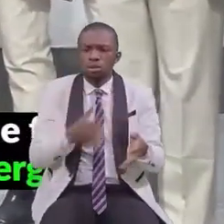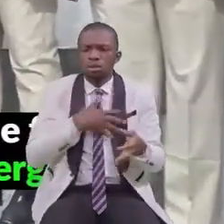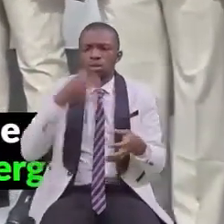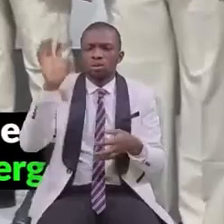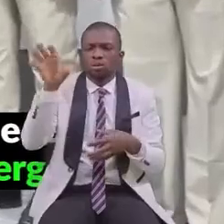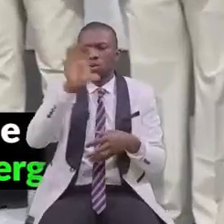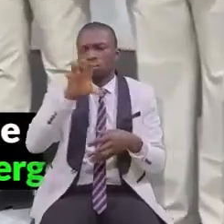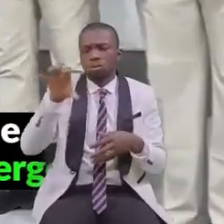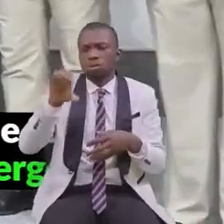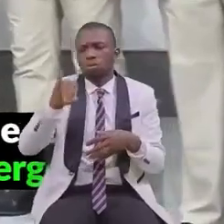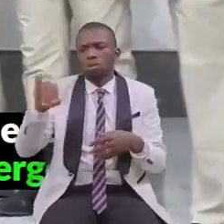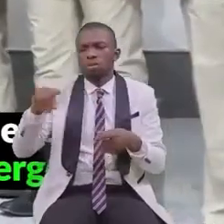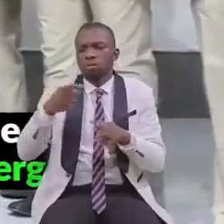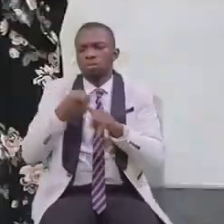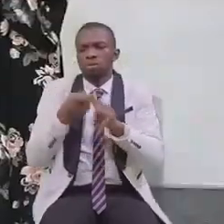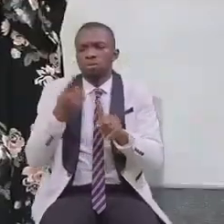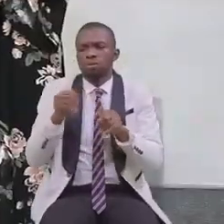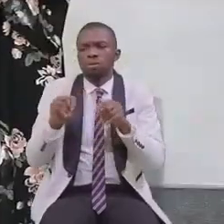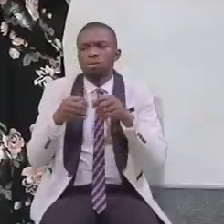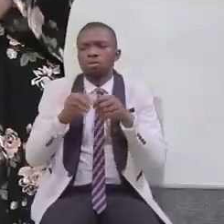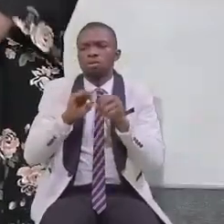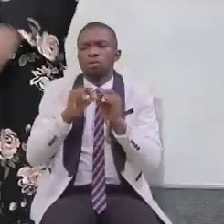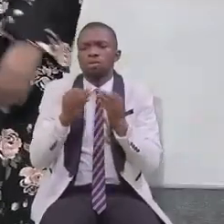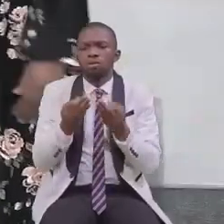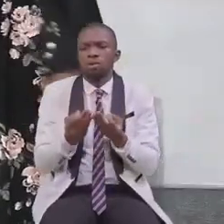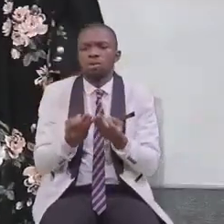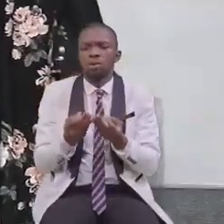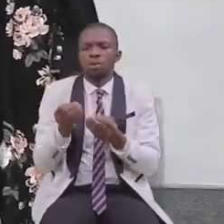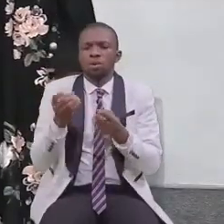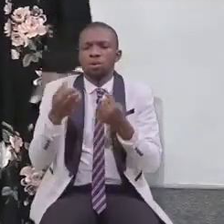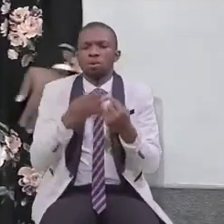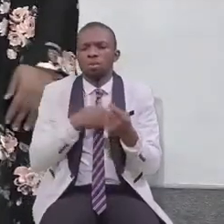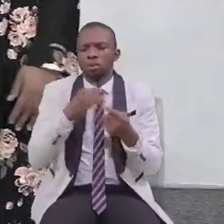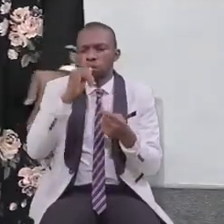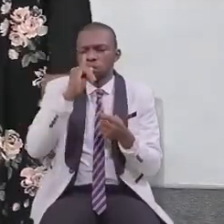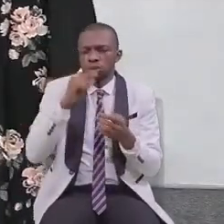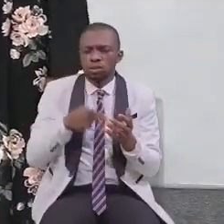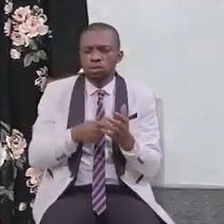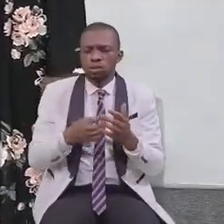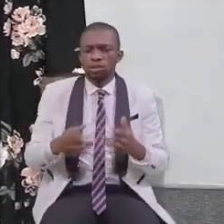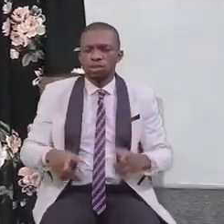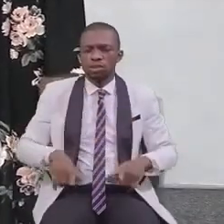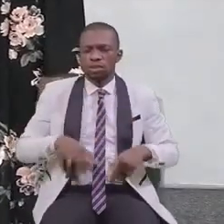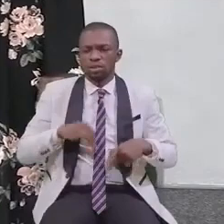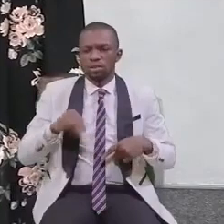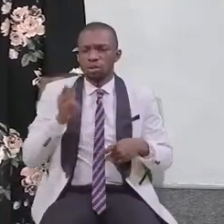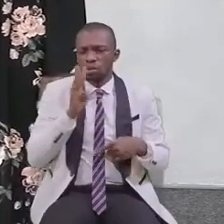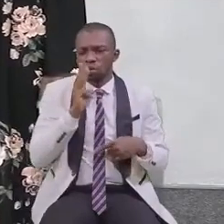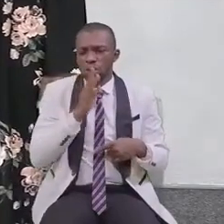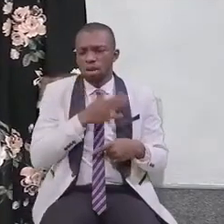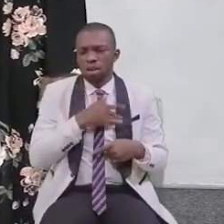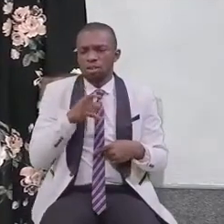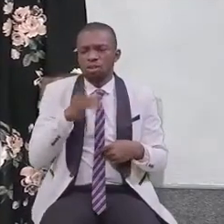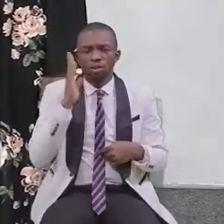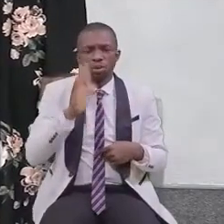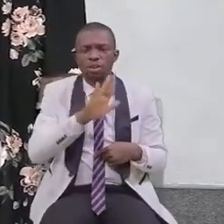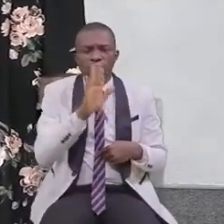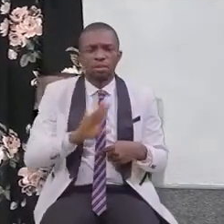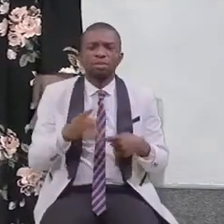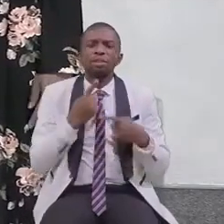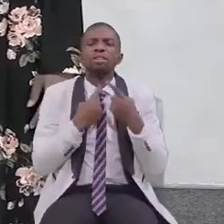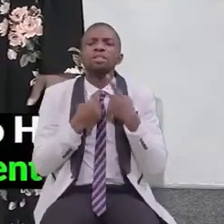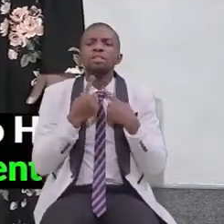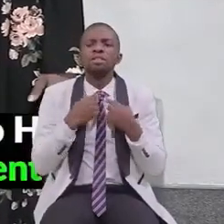the fold. Come and drink this living water, and you'll never